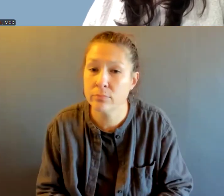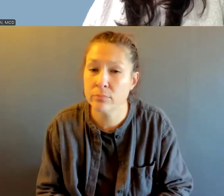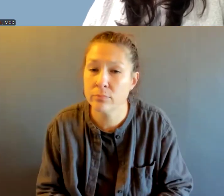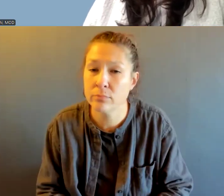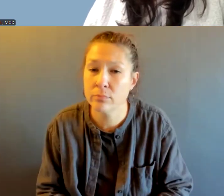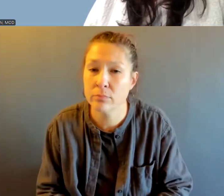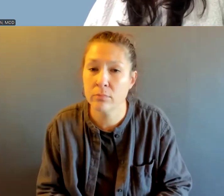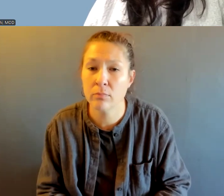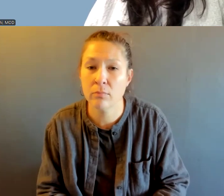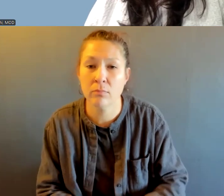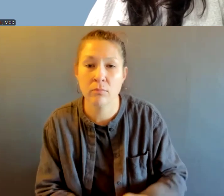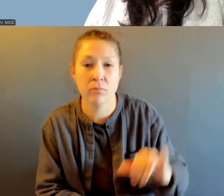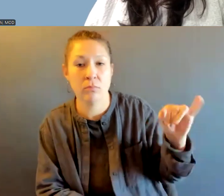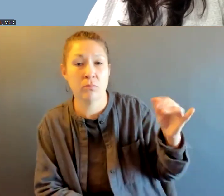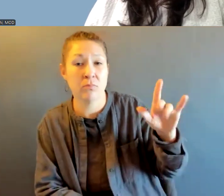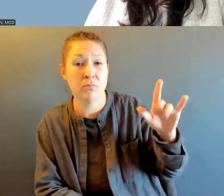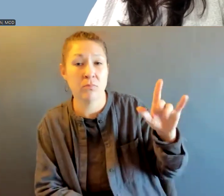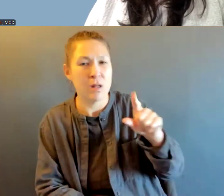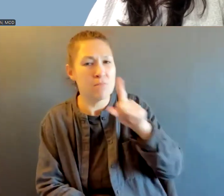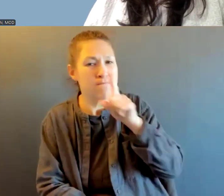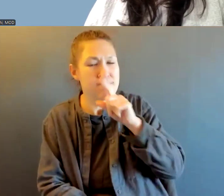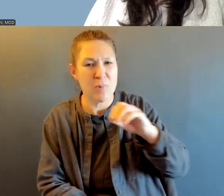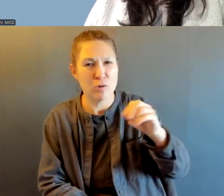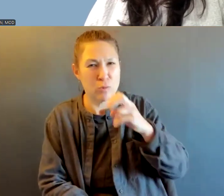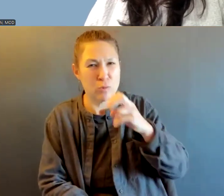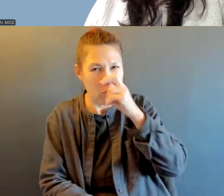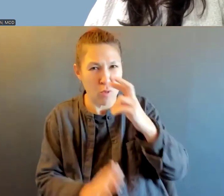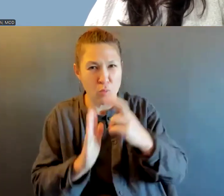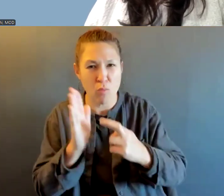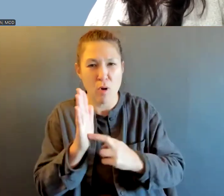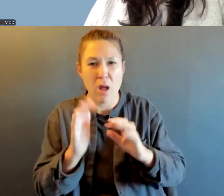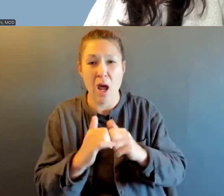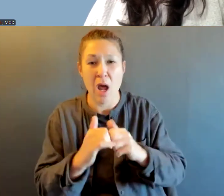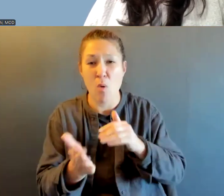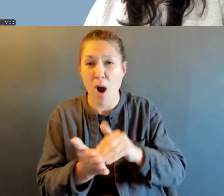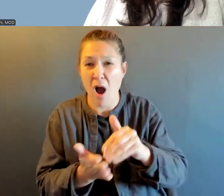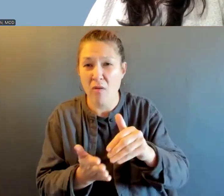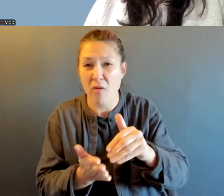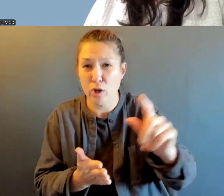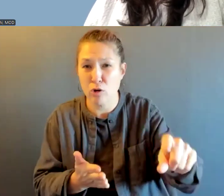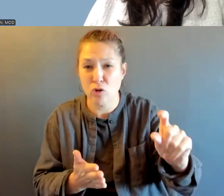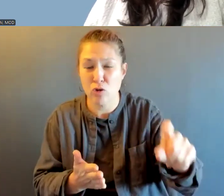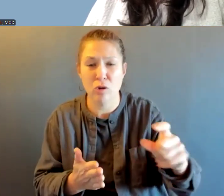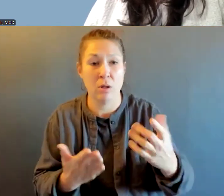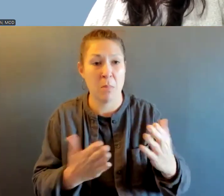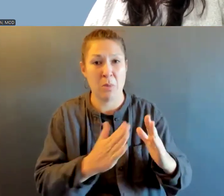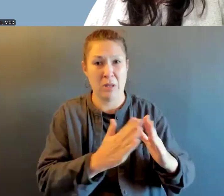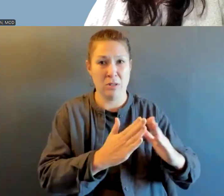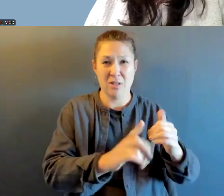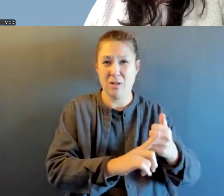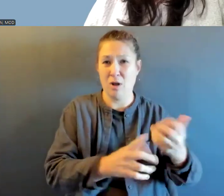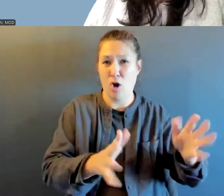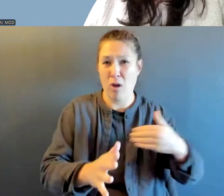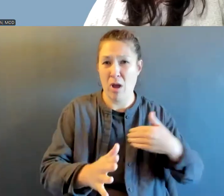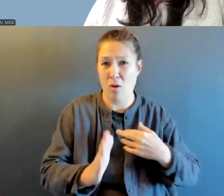there isn't sort of a fixed rule, though, around how often you have to do that. I think your municipality might have rules about